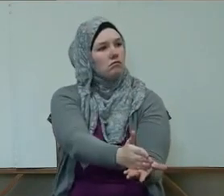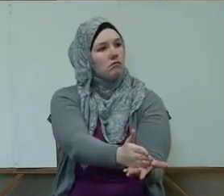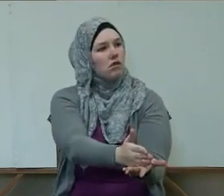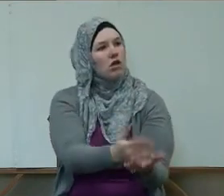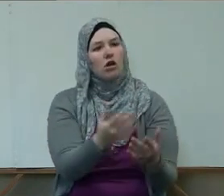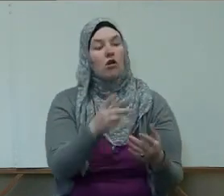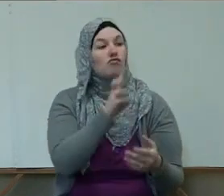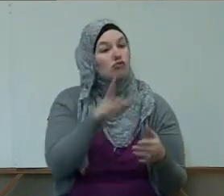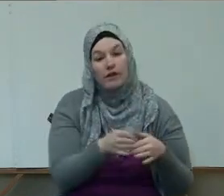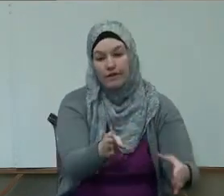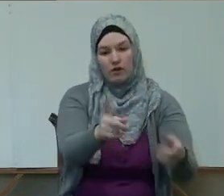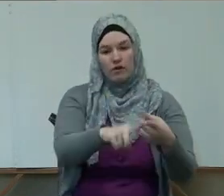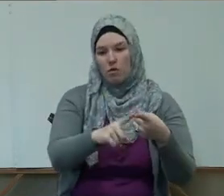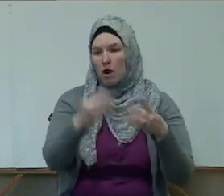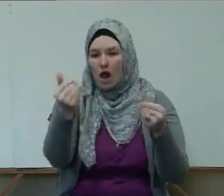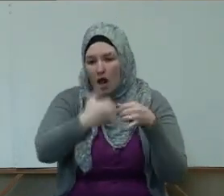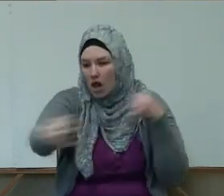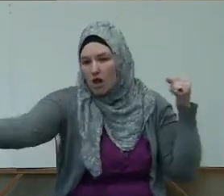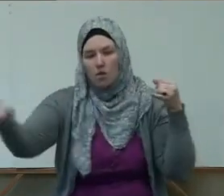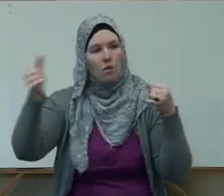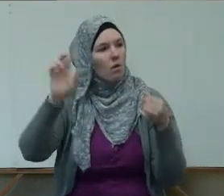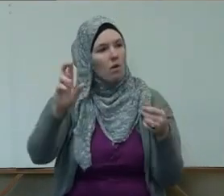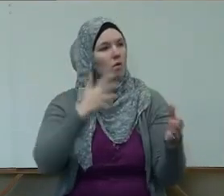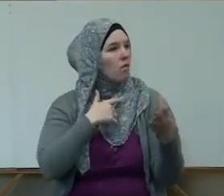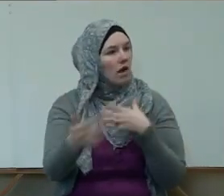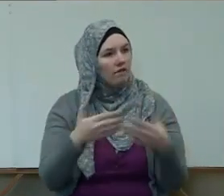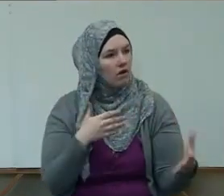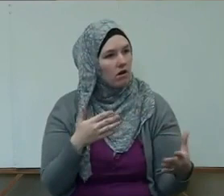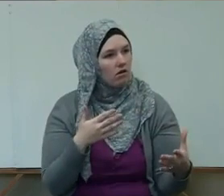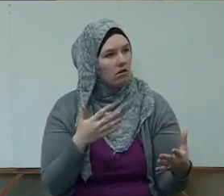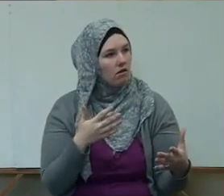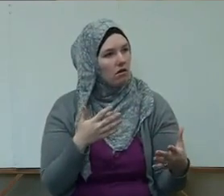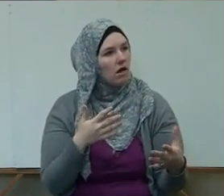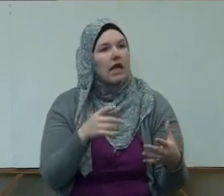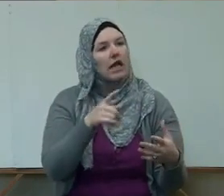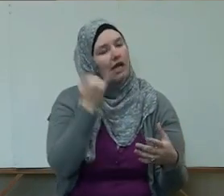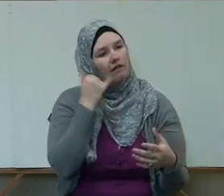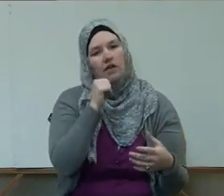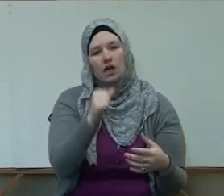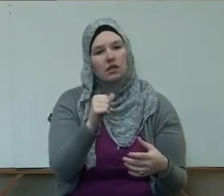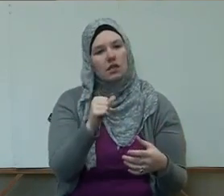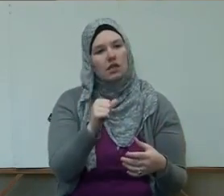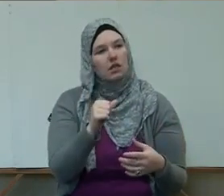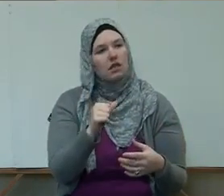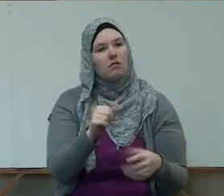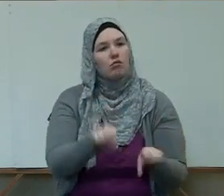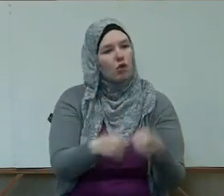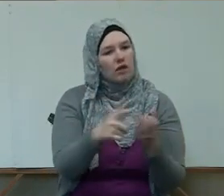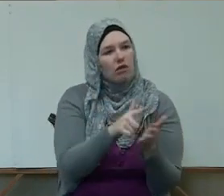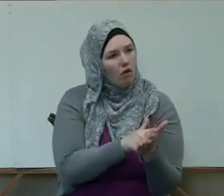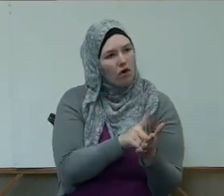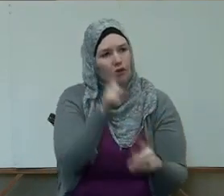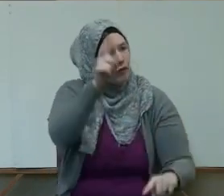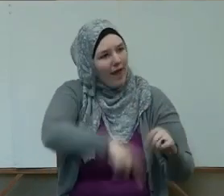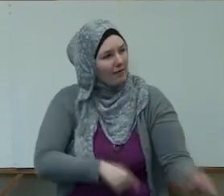river, crossing any border, provided that he does not violate the basic laws of the country. So we